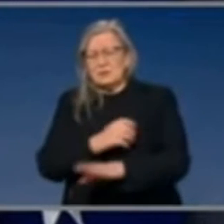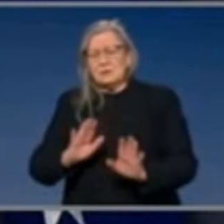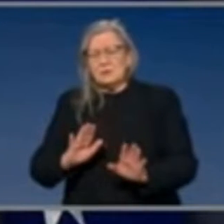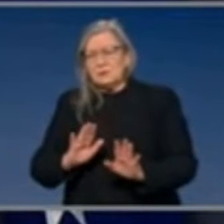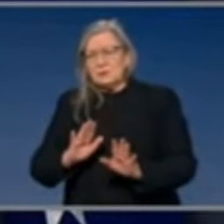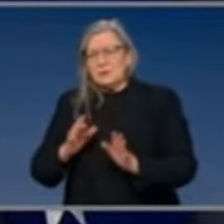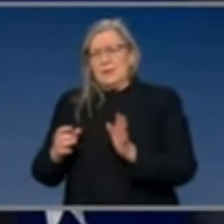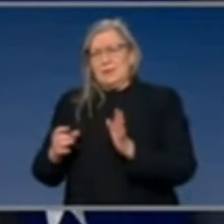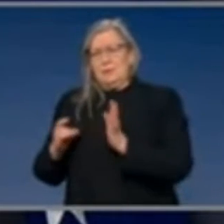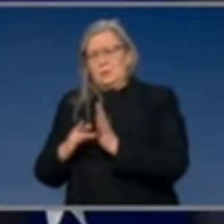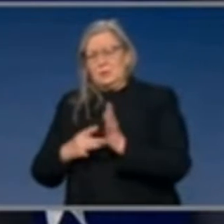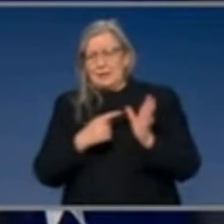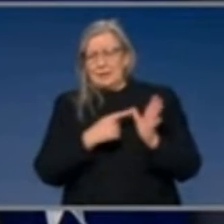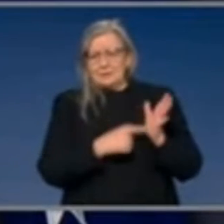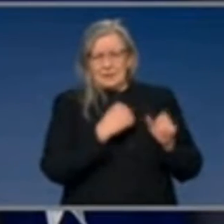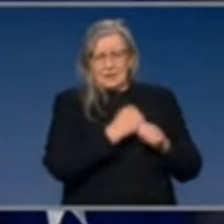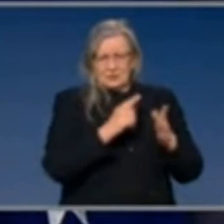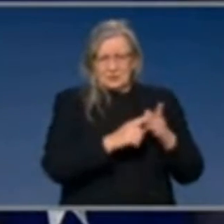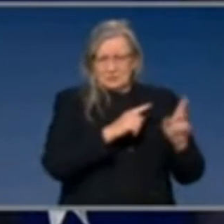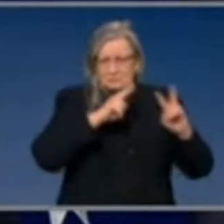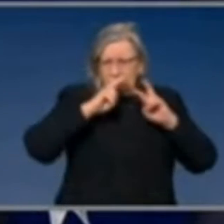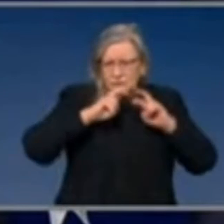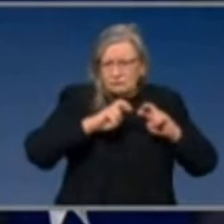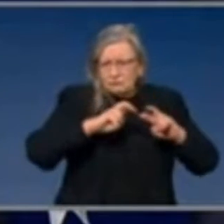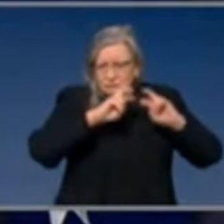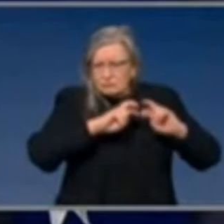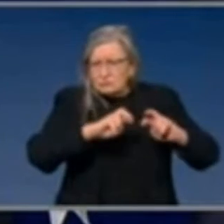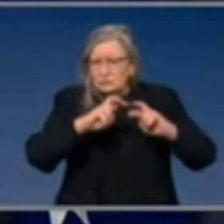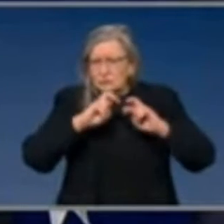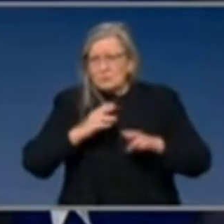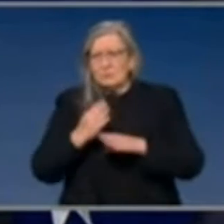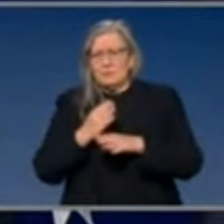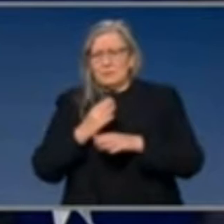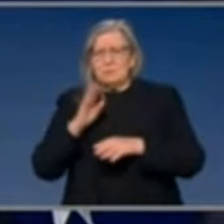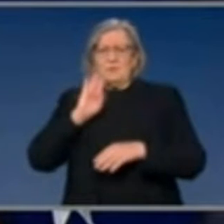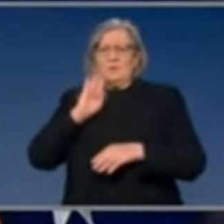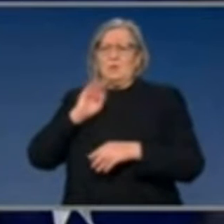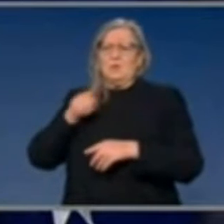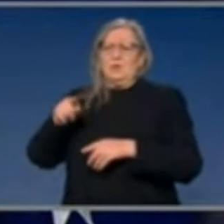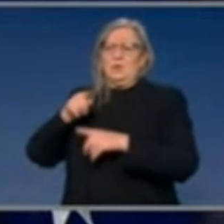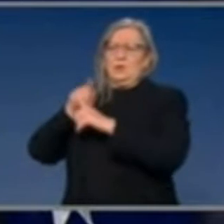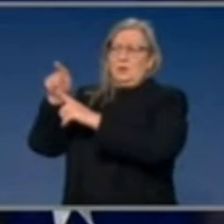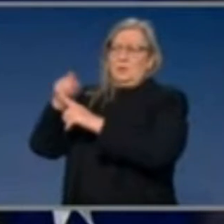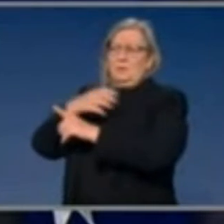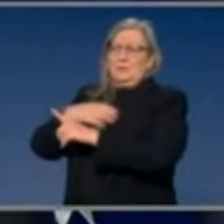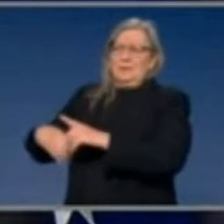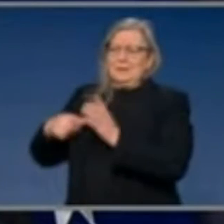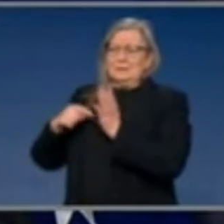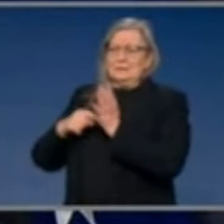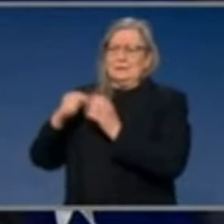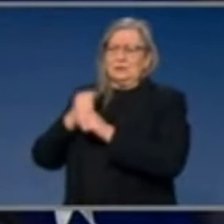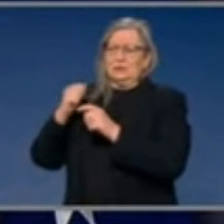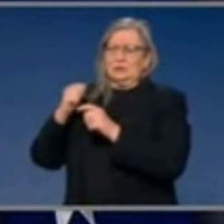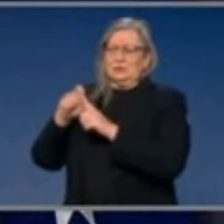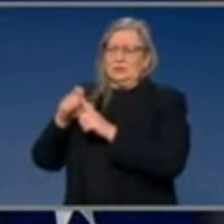of vaccination. Minister Tudge has mentioned some of those wider benefits for society. There has been some